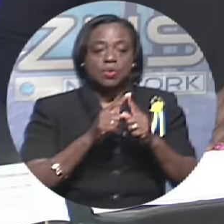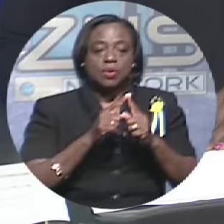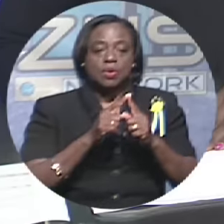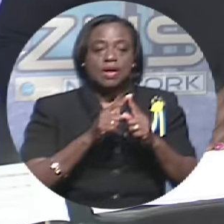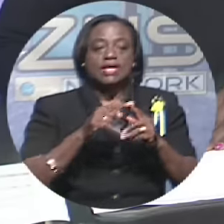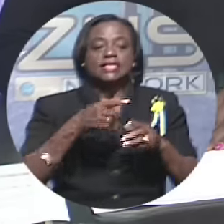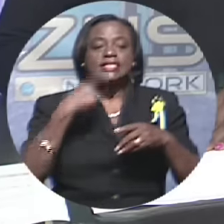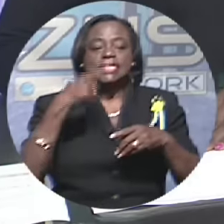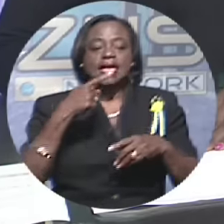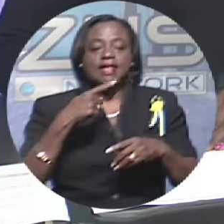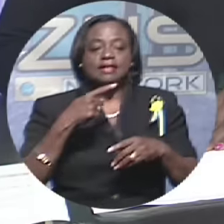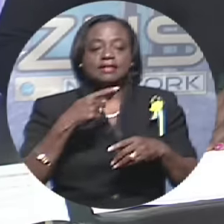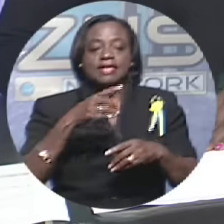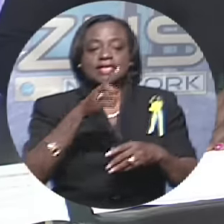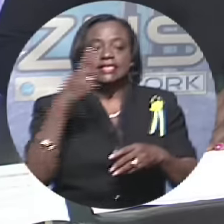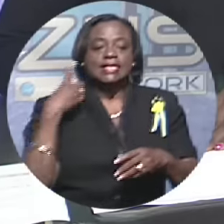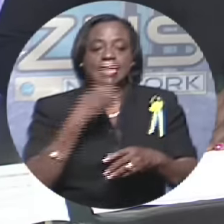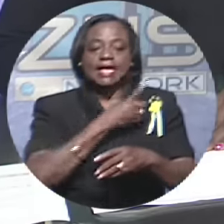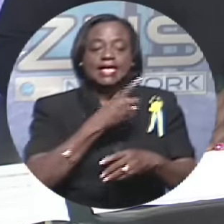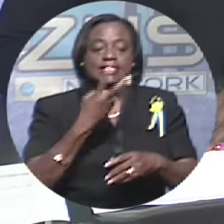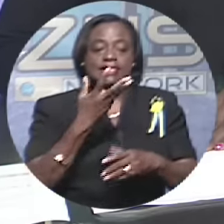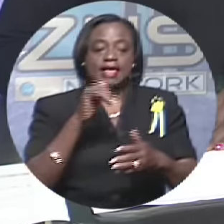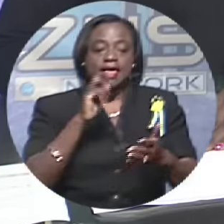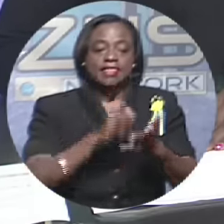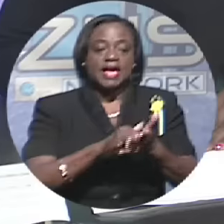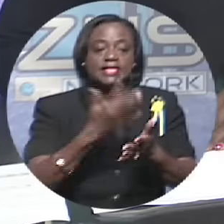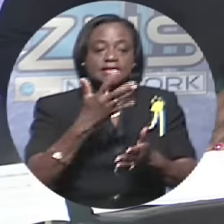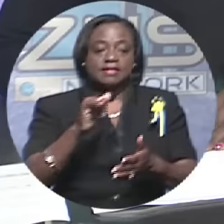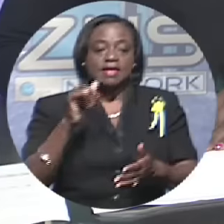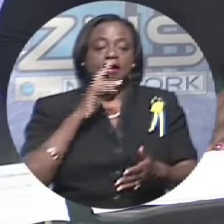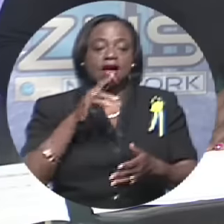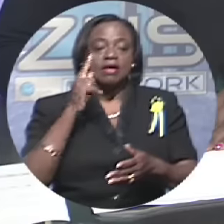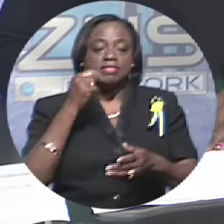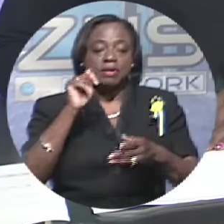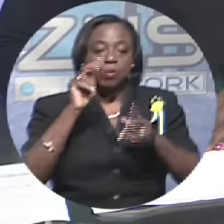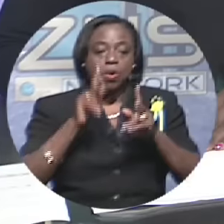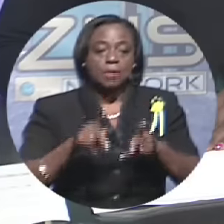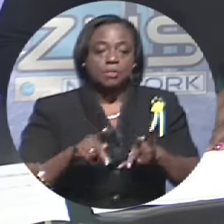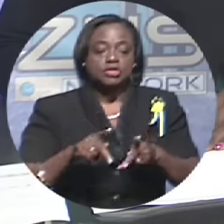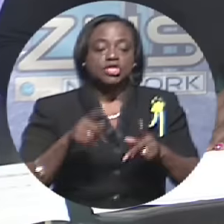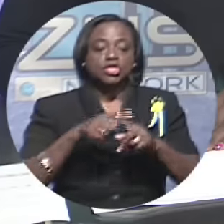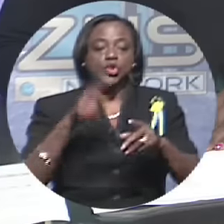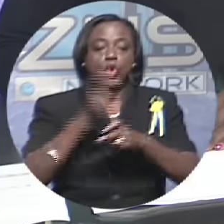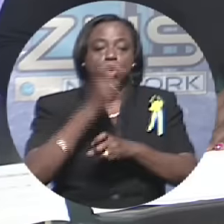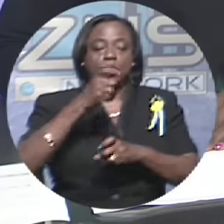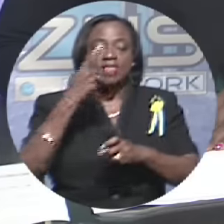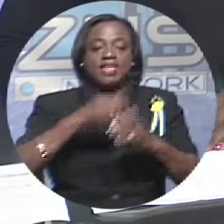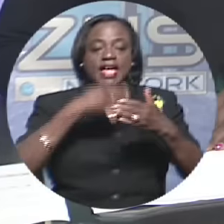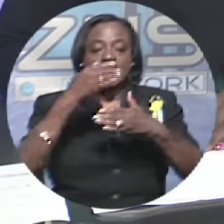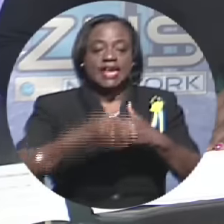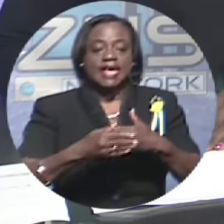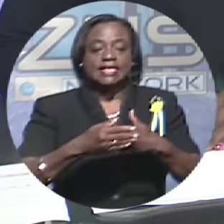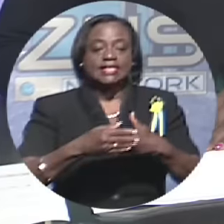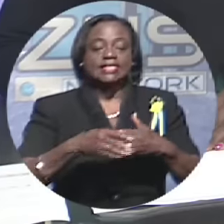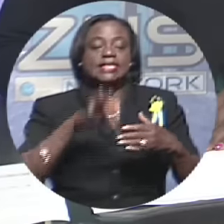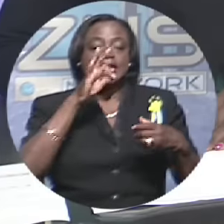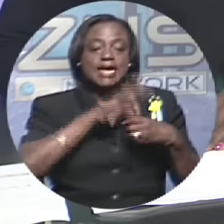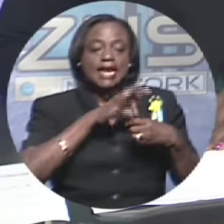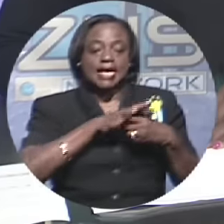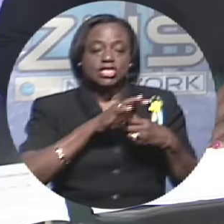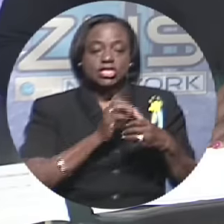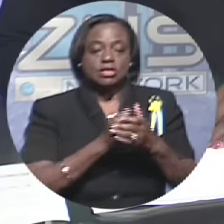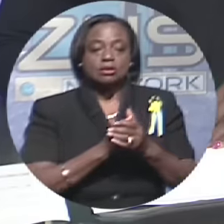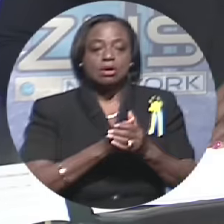lead the party. Jimmy Swain was in Roslyn Square and tells us that the team unveiled their plan not only locally but globally as well.